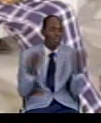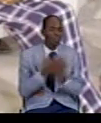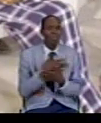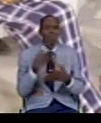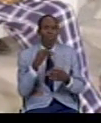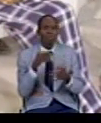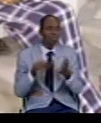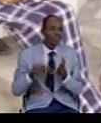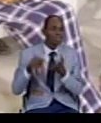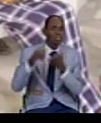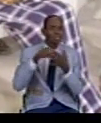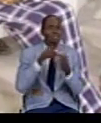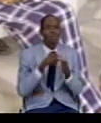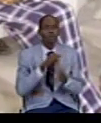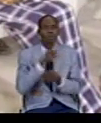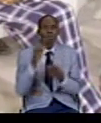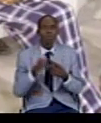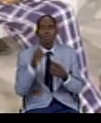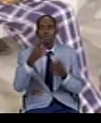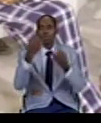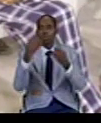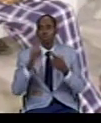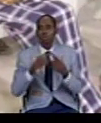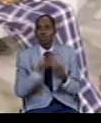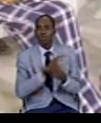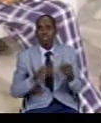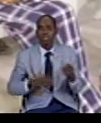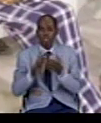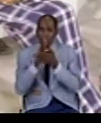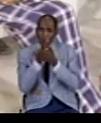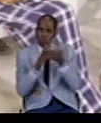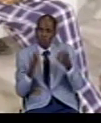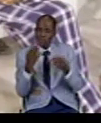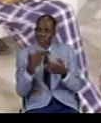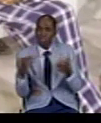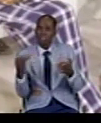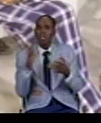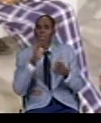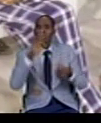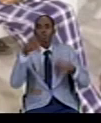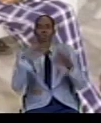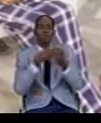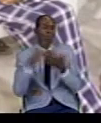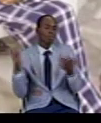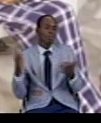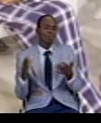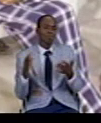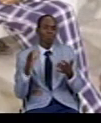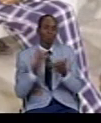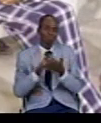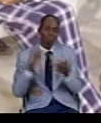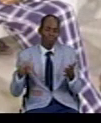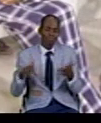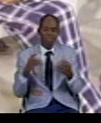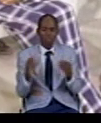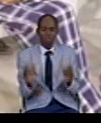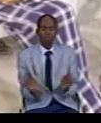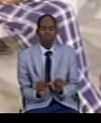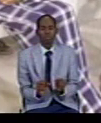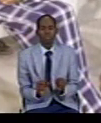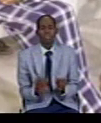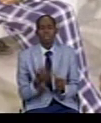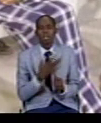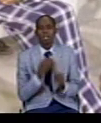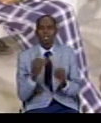that. No, when you come to Christ, some of the things that pass away, the timidity and the fear and the